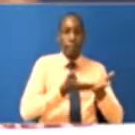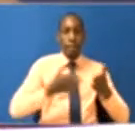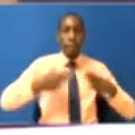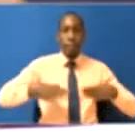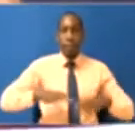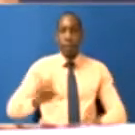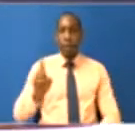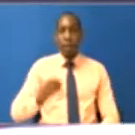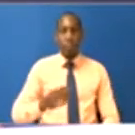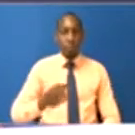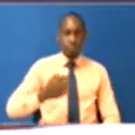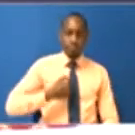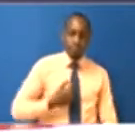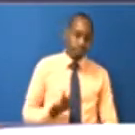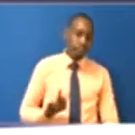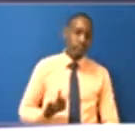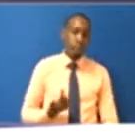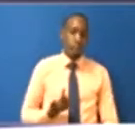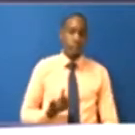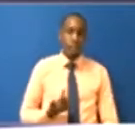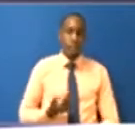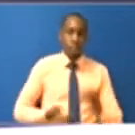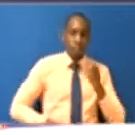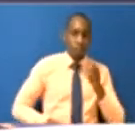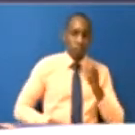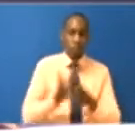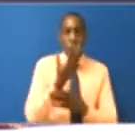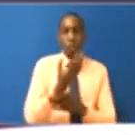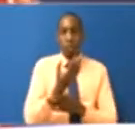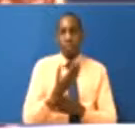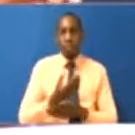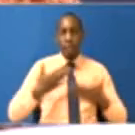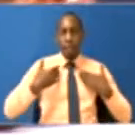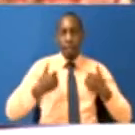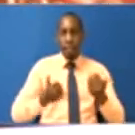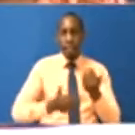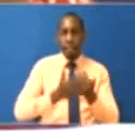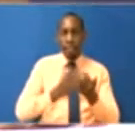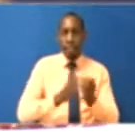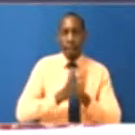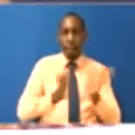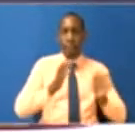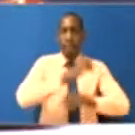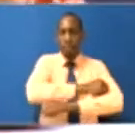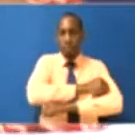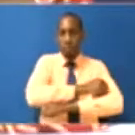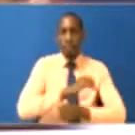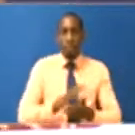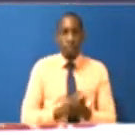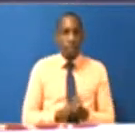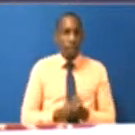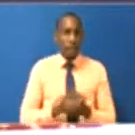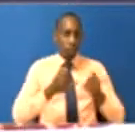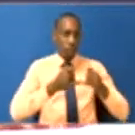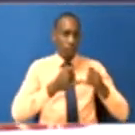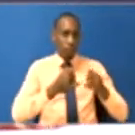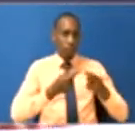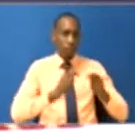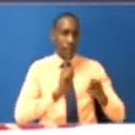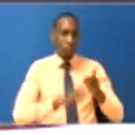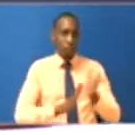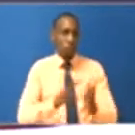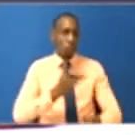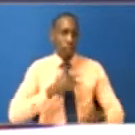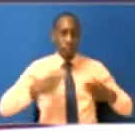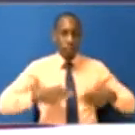what were nairobi mimi i am a product of health care public schooling and you know you know being relatable i think